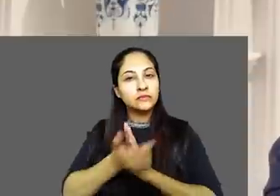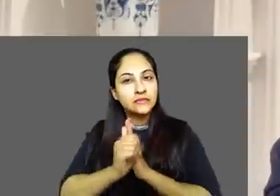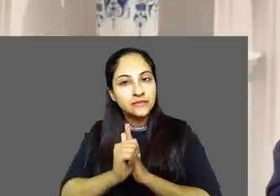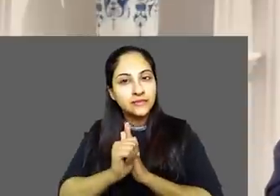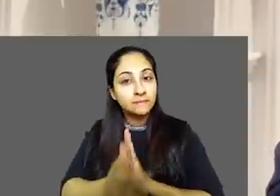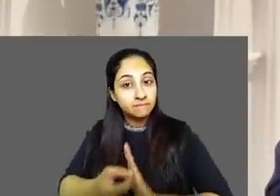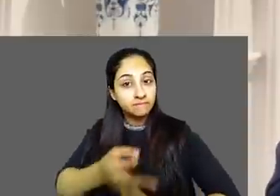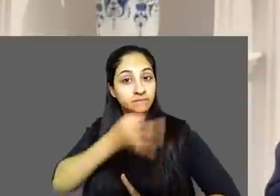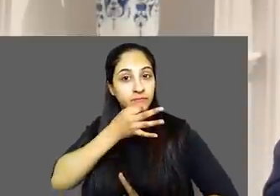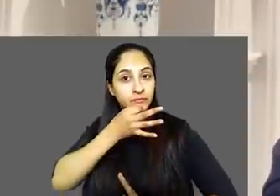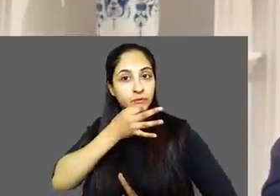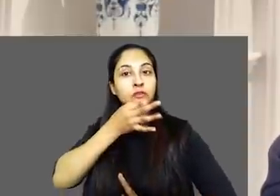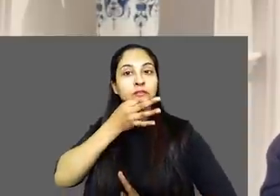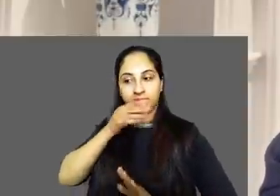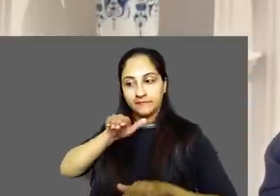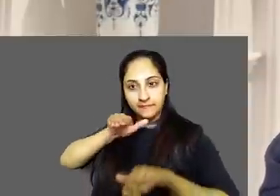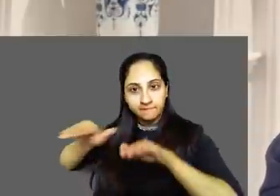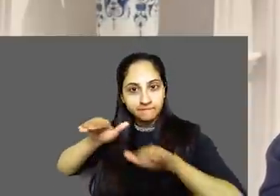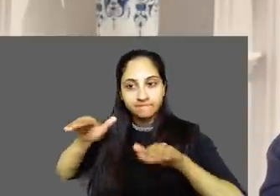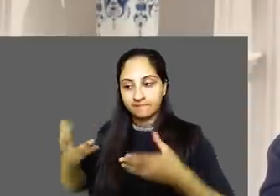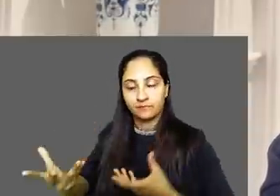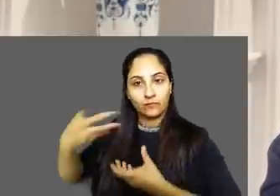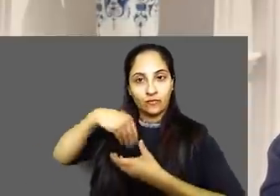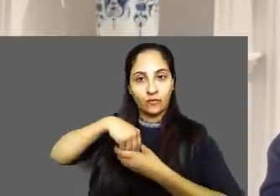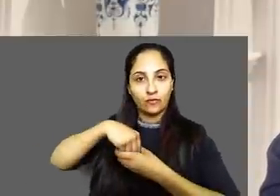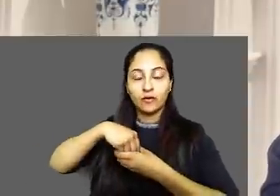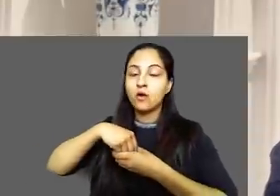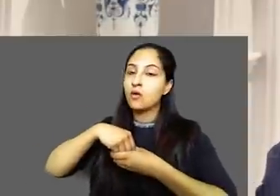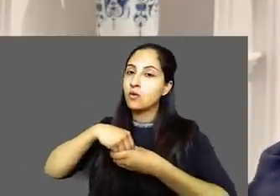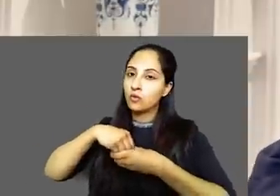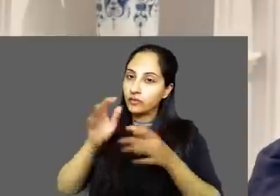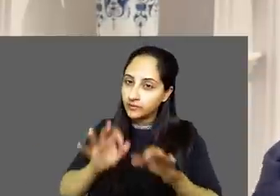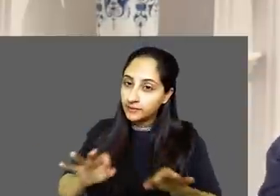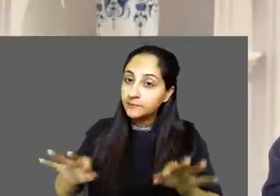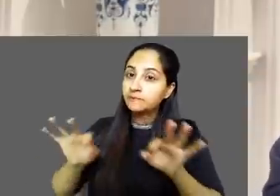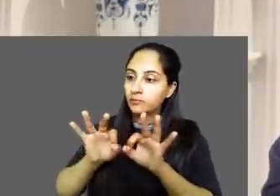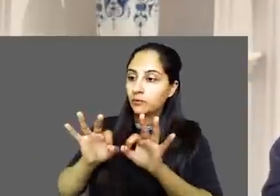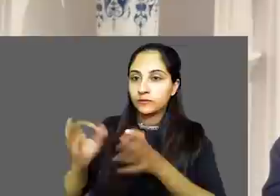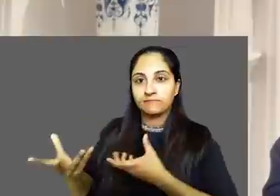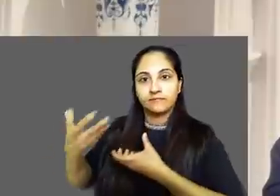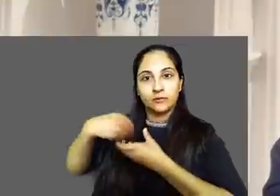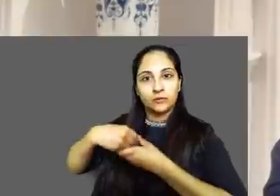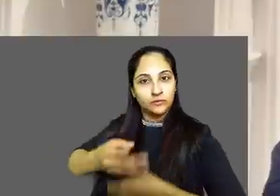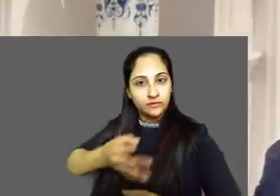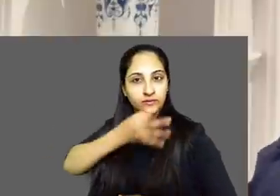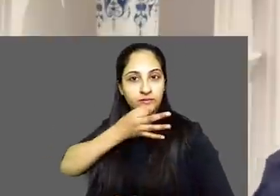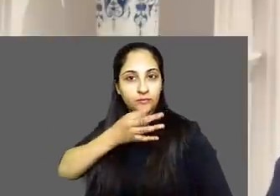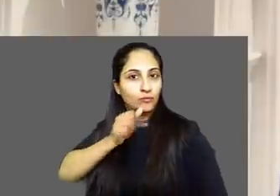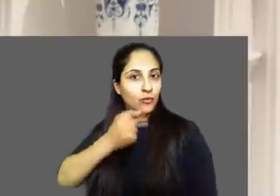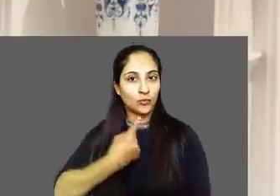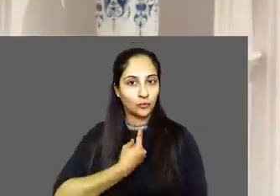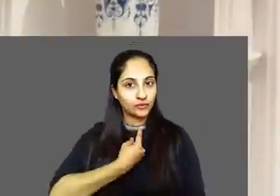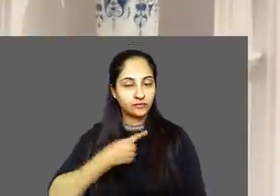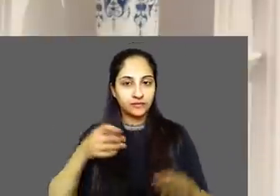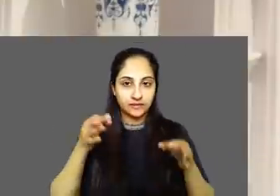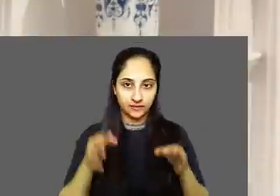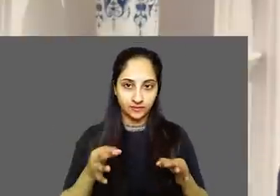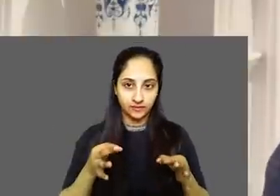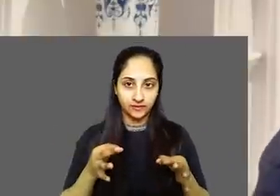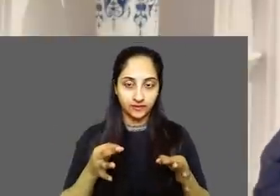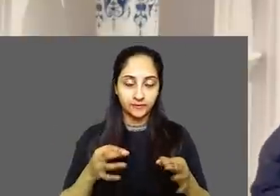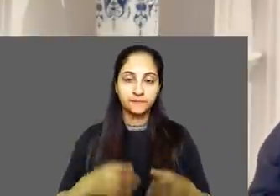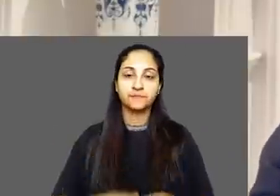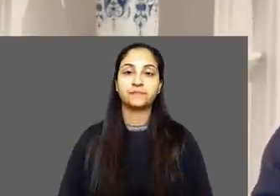basis when you have to make such difficult decisions. And I have to tell you that, you know, in that particular